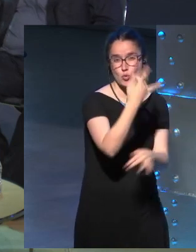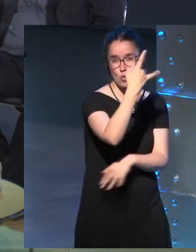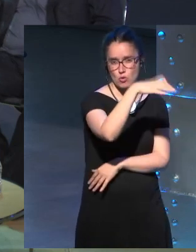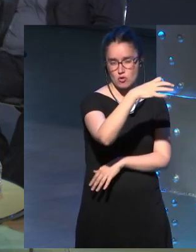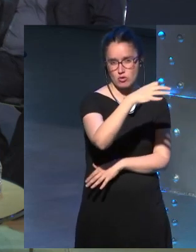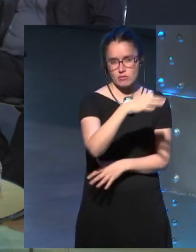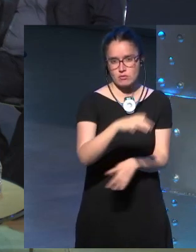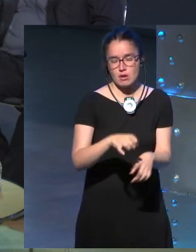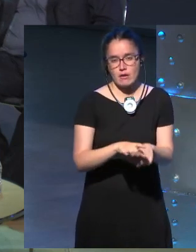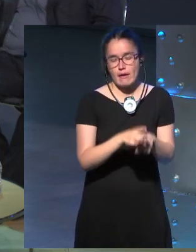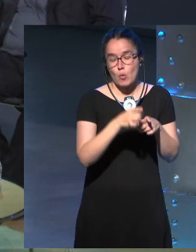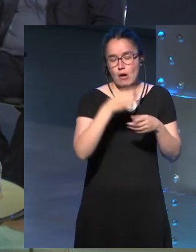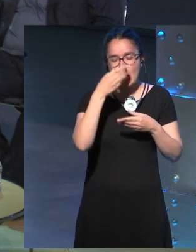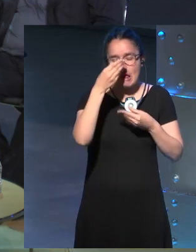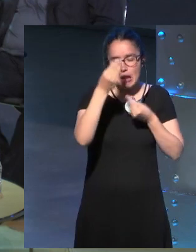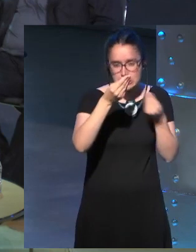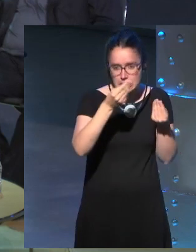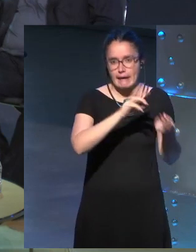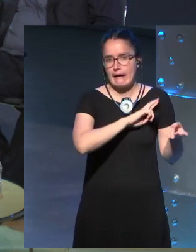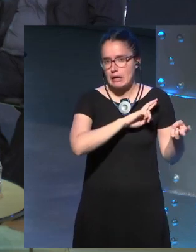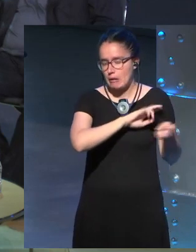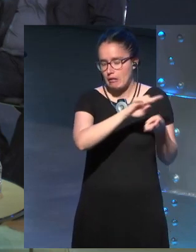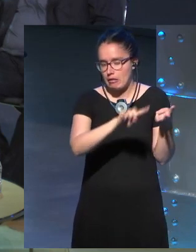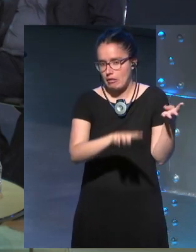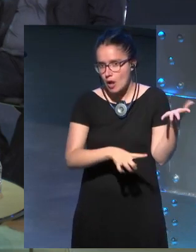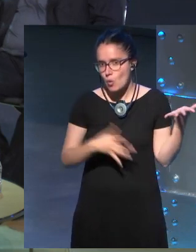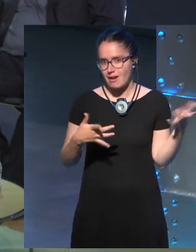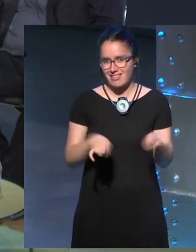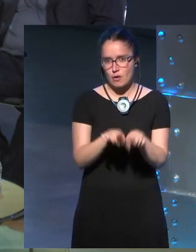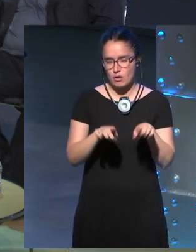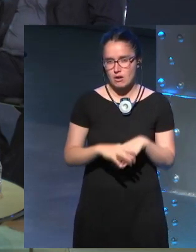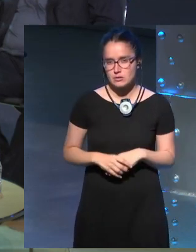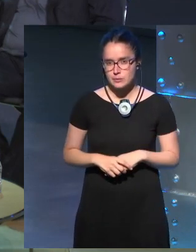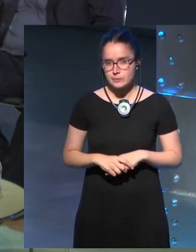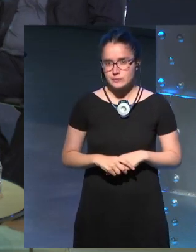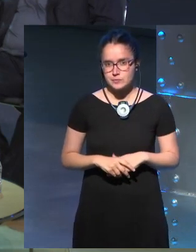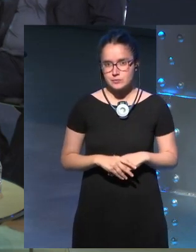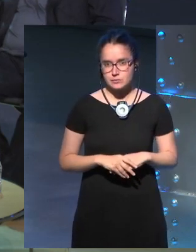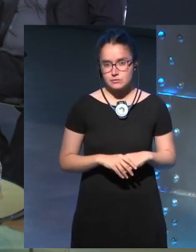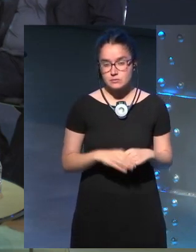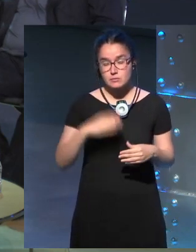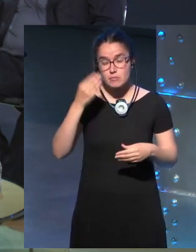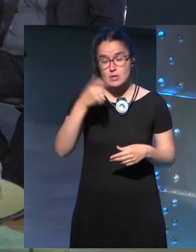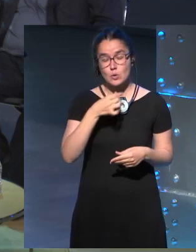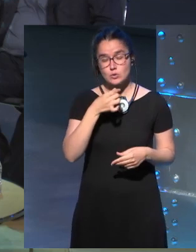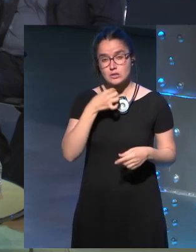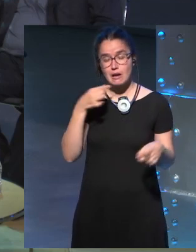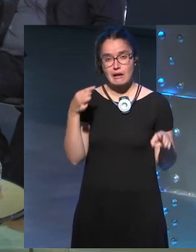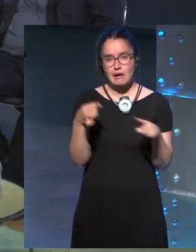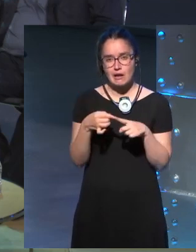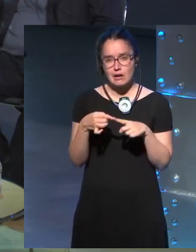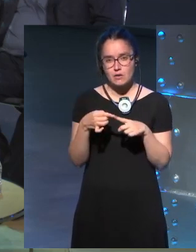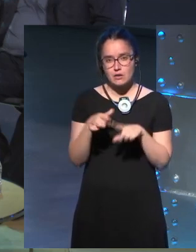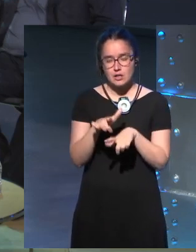Islam. I'm against all three of those. I like the idea of people having local gods, which